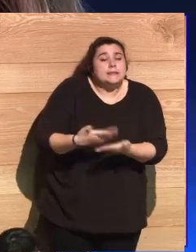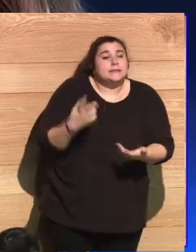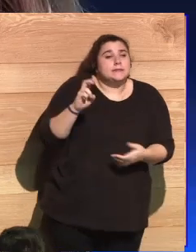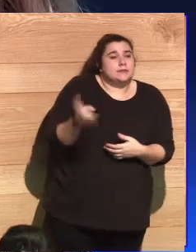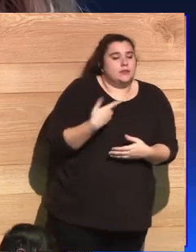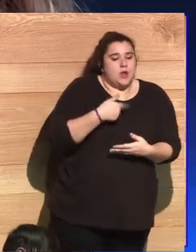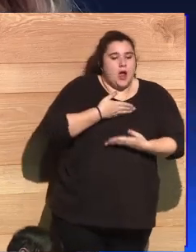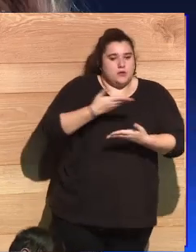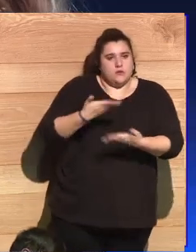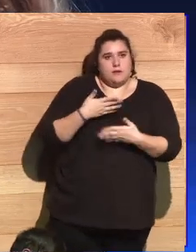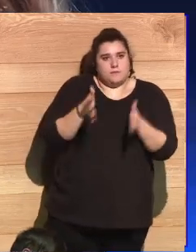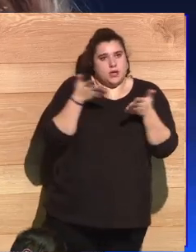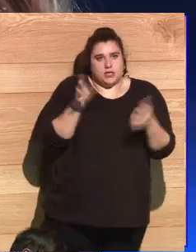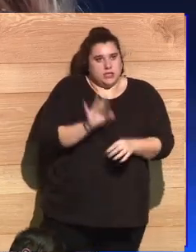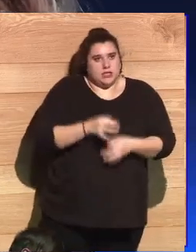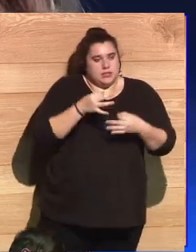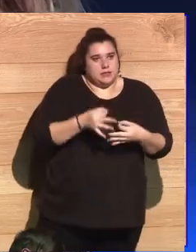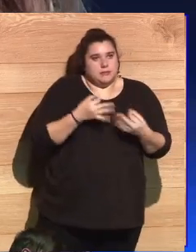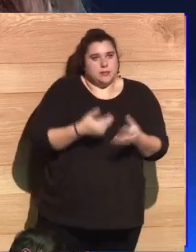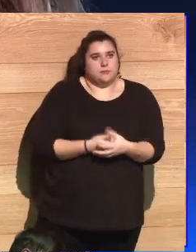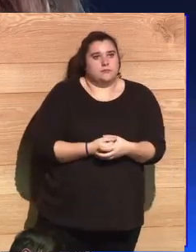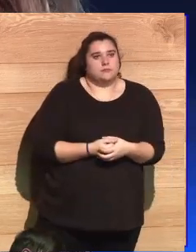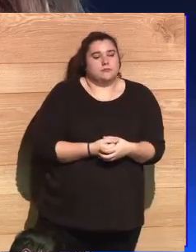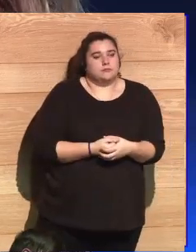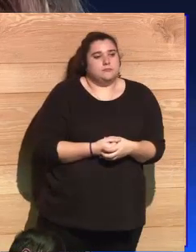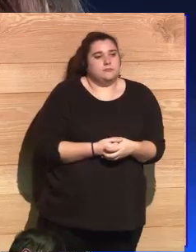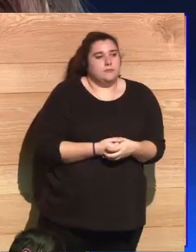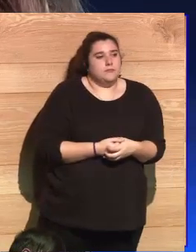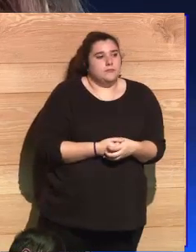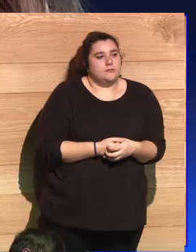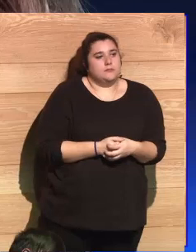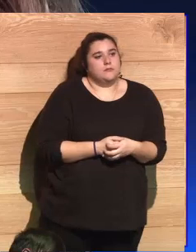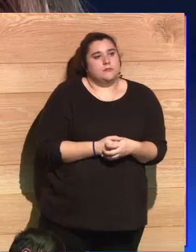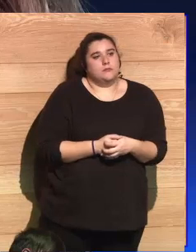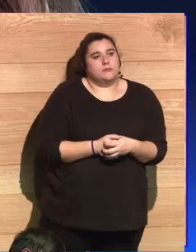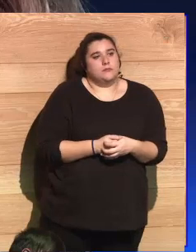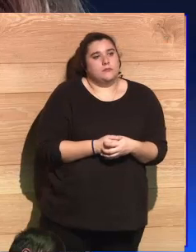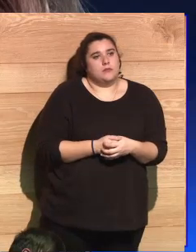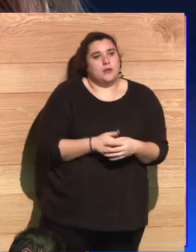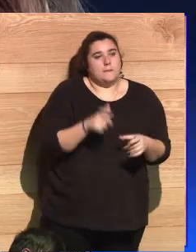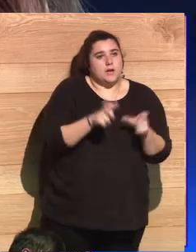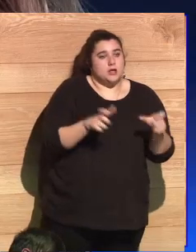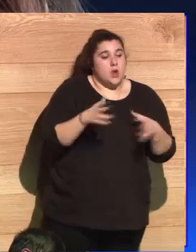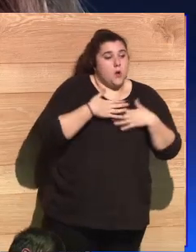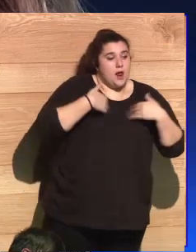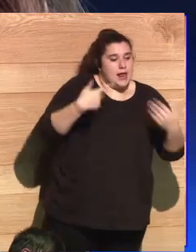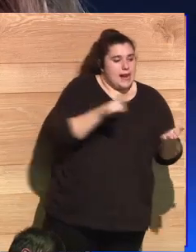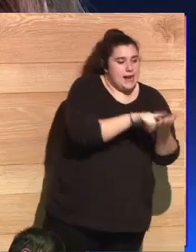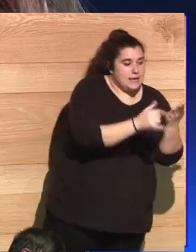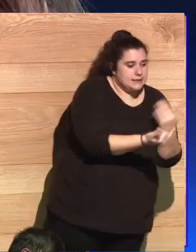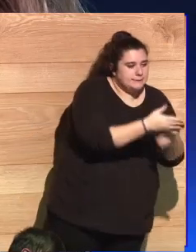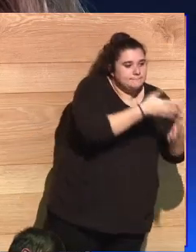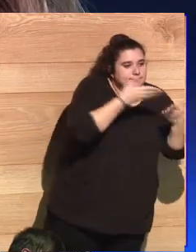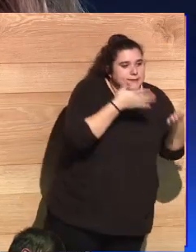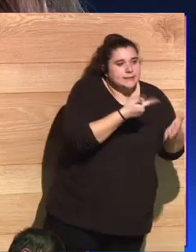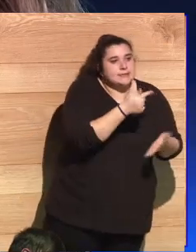Anybody who can understand, who enjoys language should be willing to share it. I just wish I had gotten around to sharing more of it